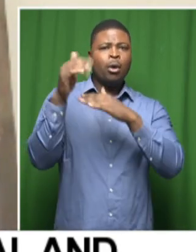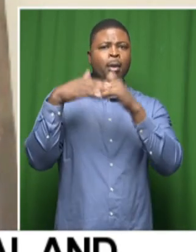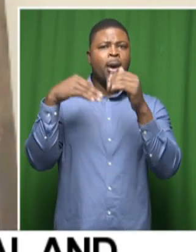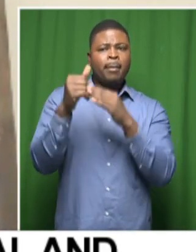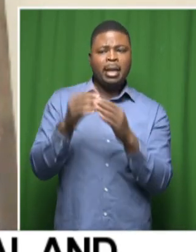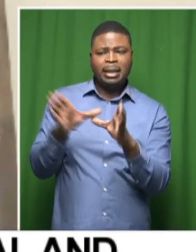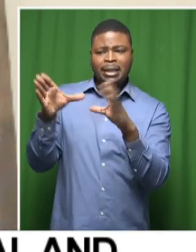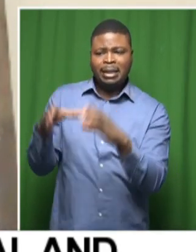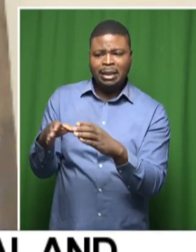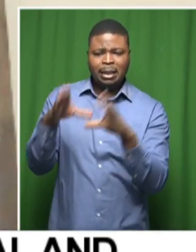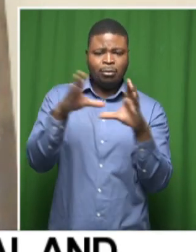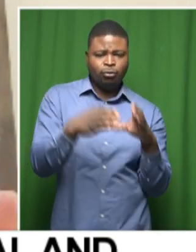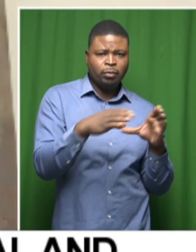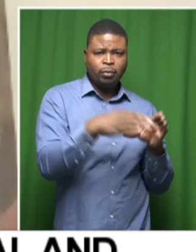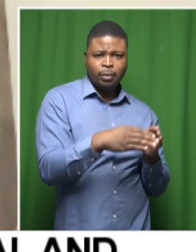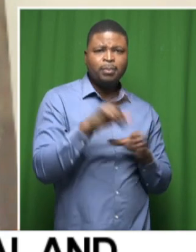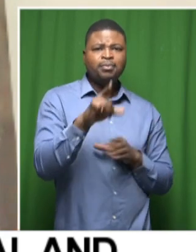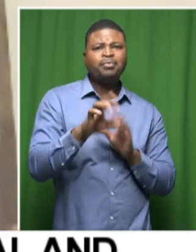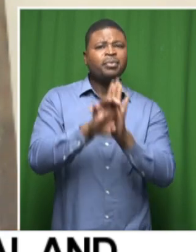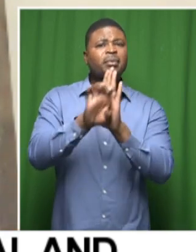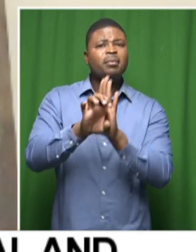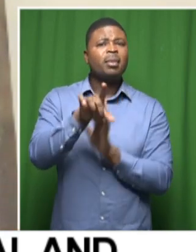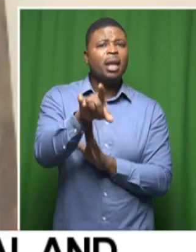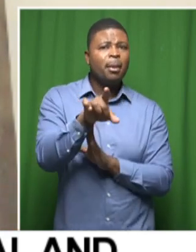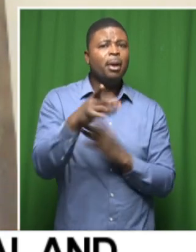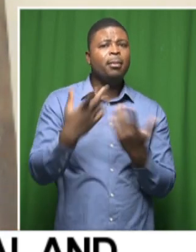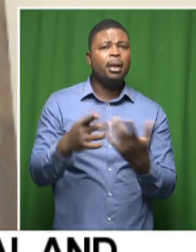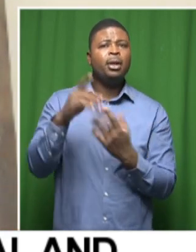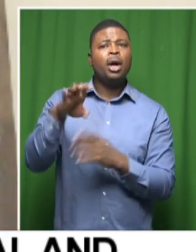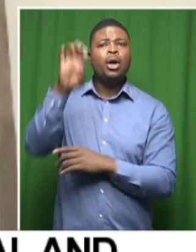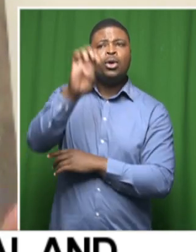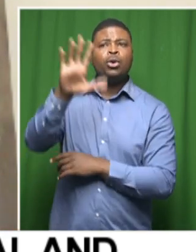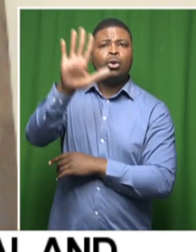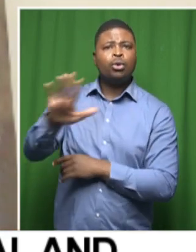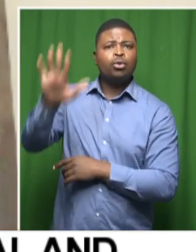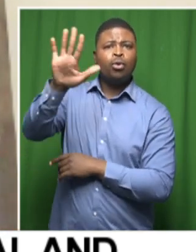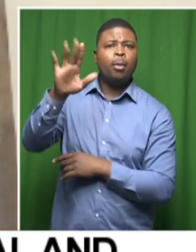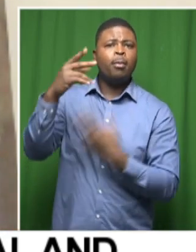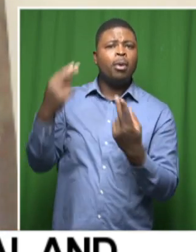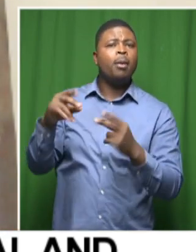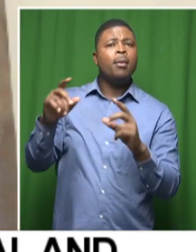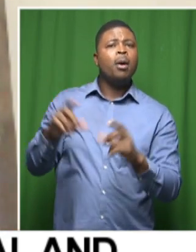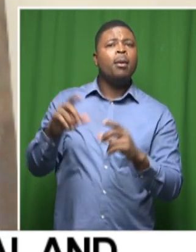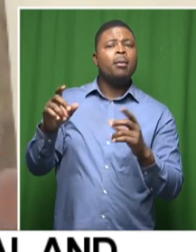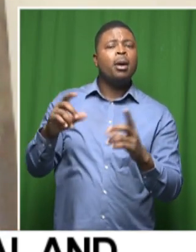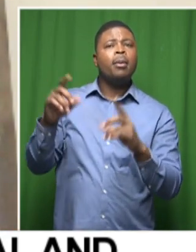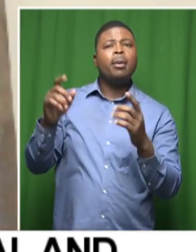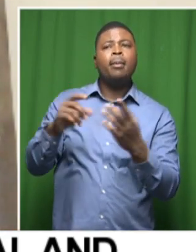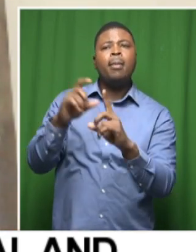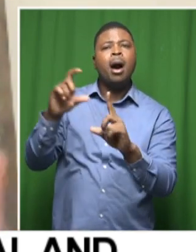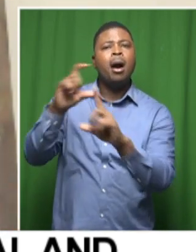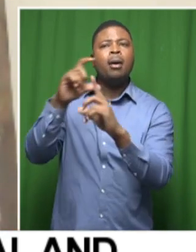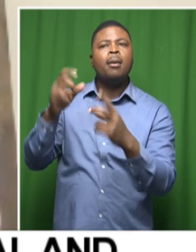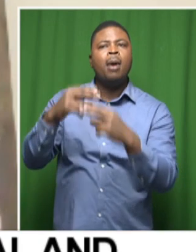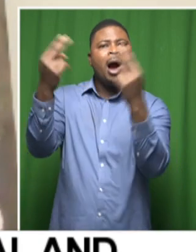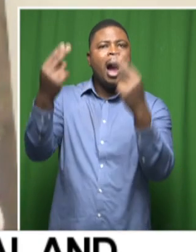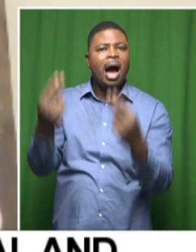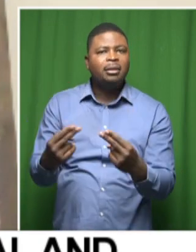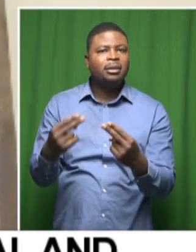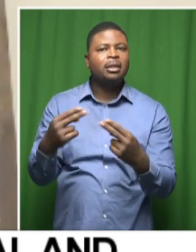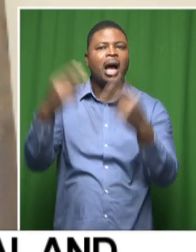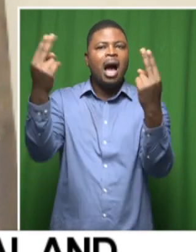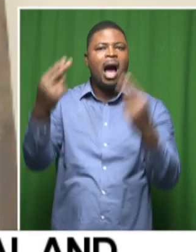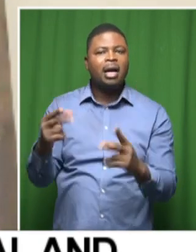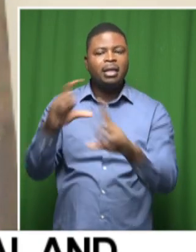I were to take, for example, the conversation in Europe around agriculture, they're quite clear and cohesive about how much they want to contribute